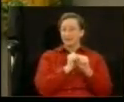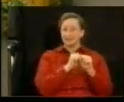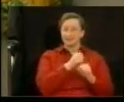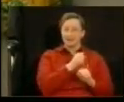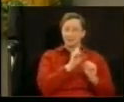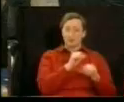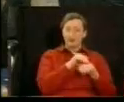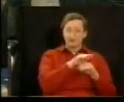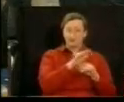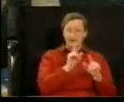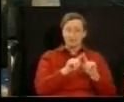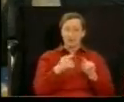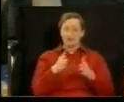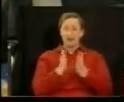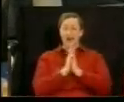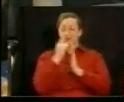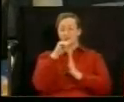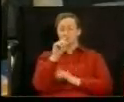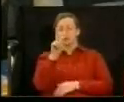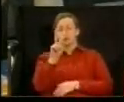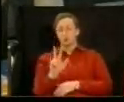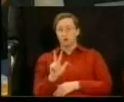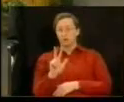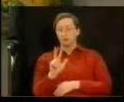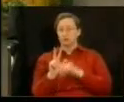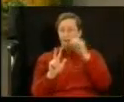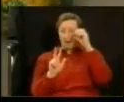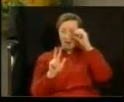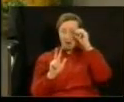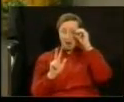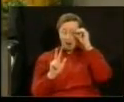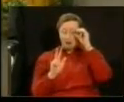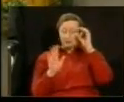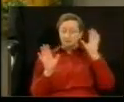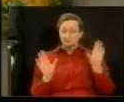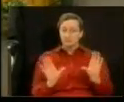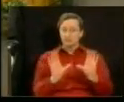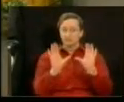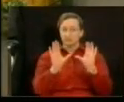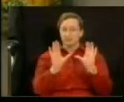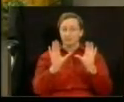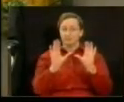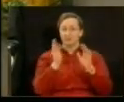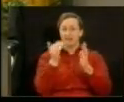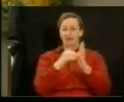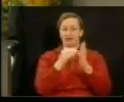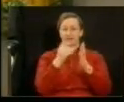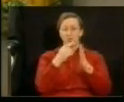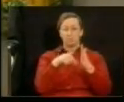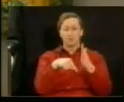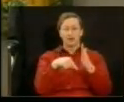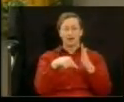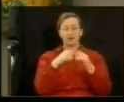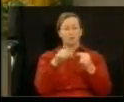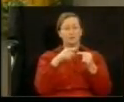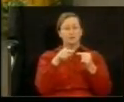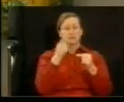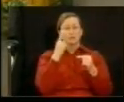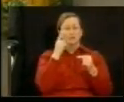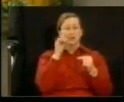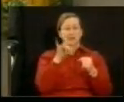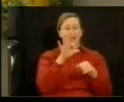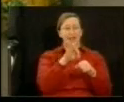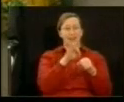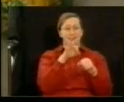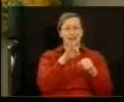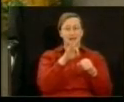majority of this body. Let's see what it does. And tell us again, when do you think that vote would, or the election would be? How